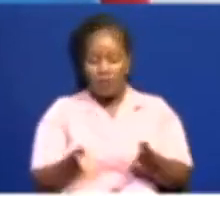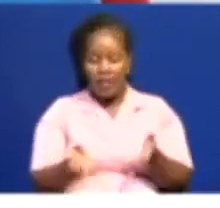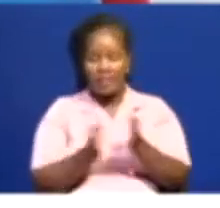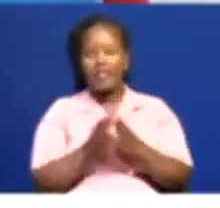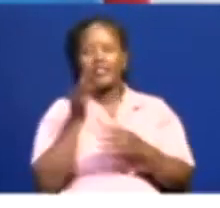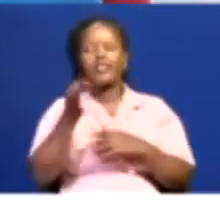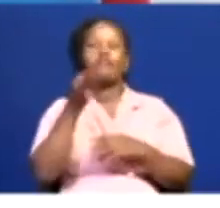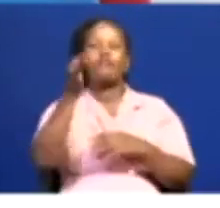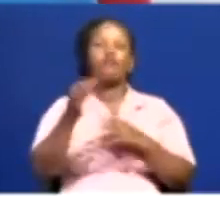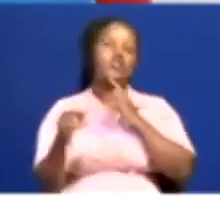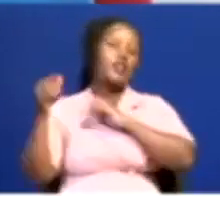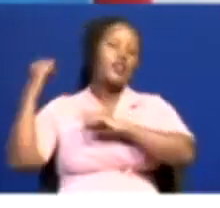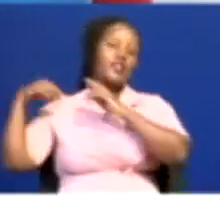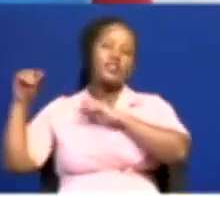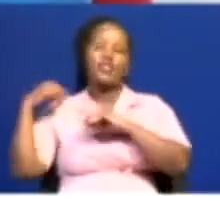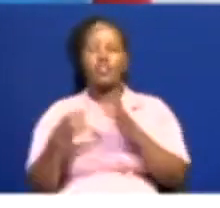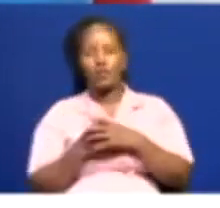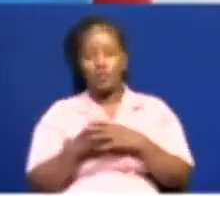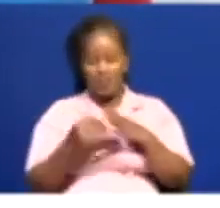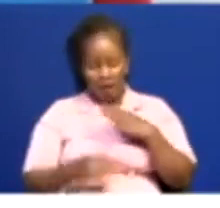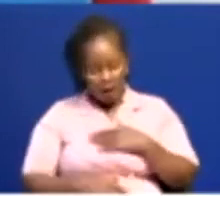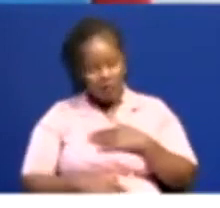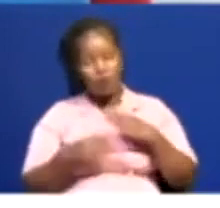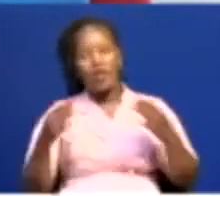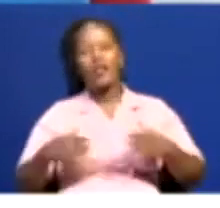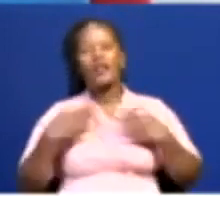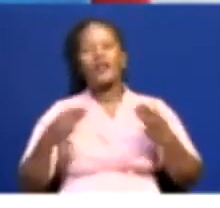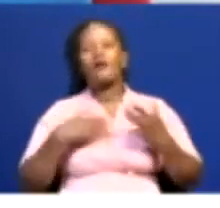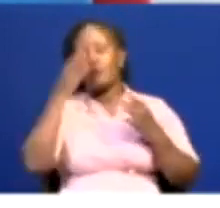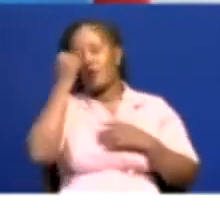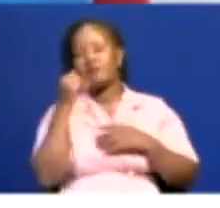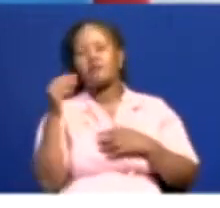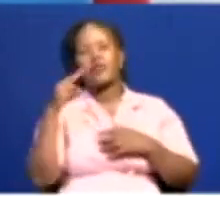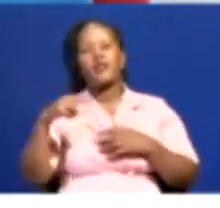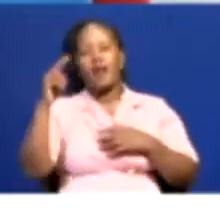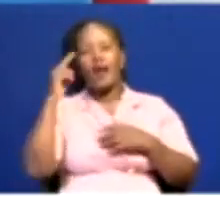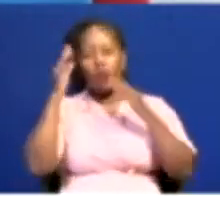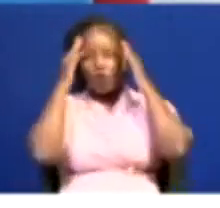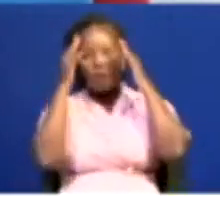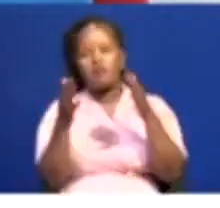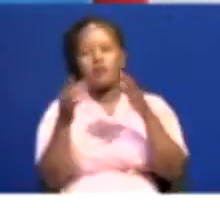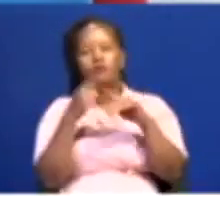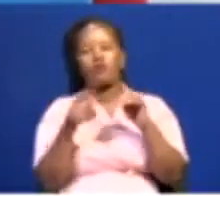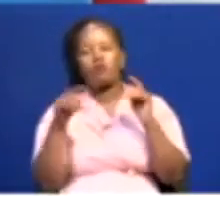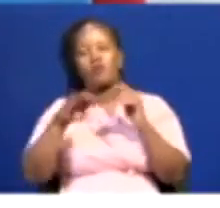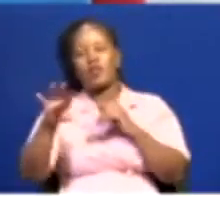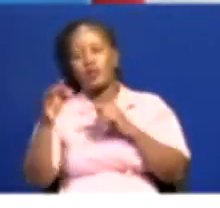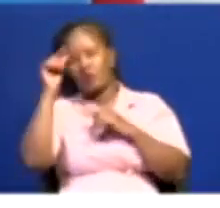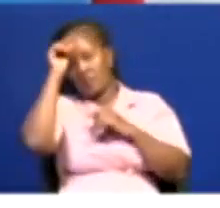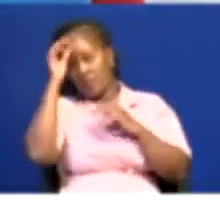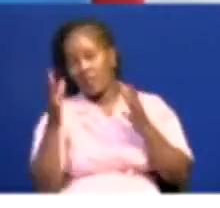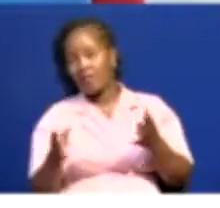Your Excellencies, we are happy to note that the high commitment by the county governments to implement the FLLoCA program